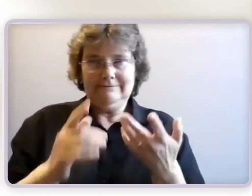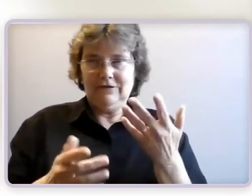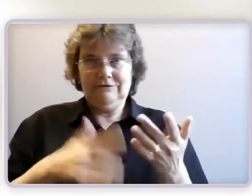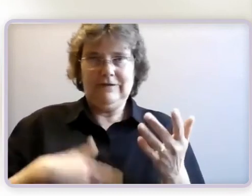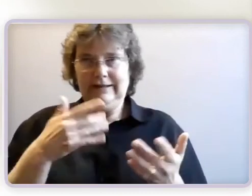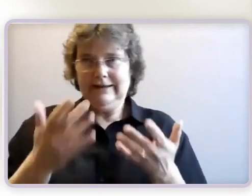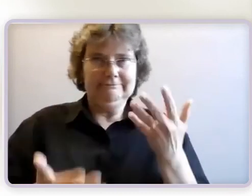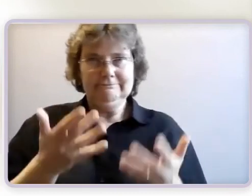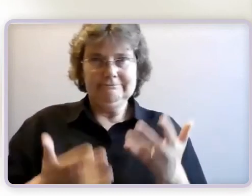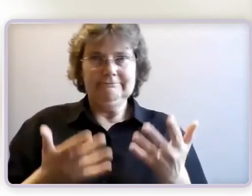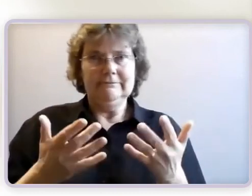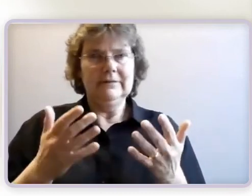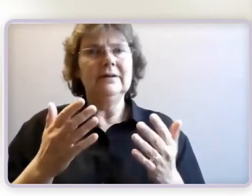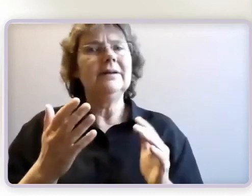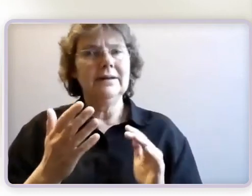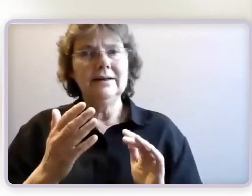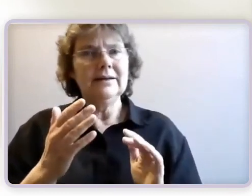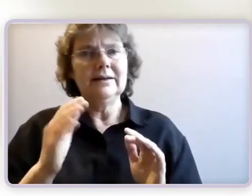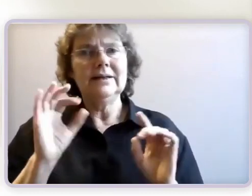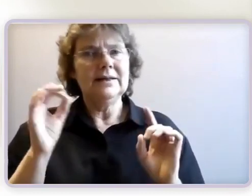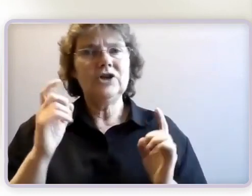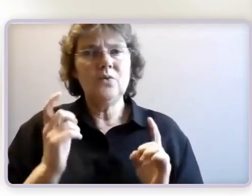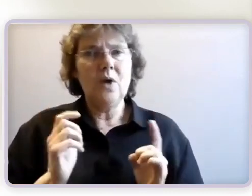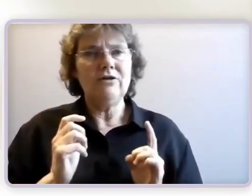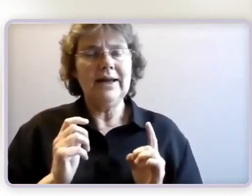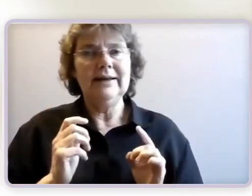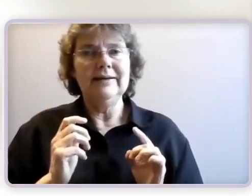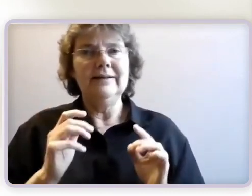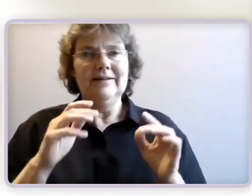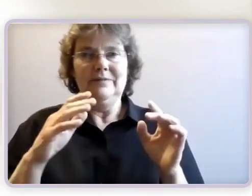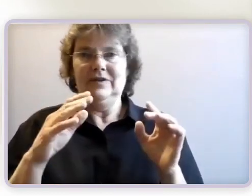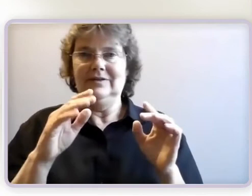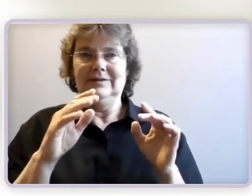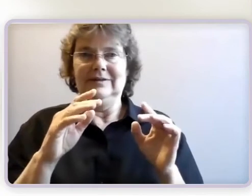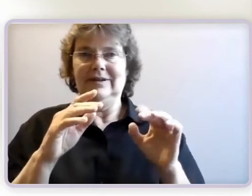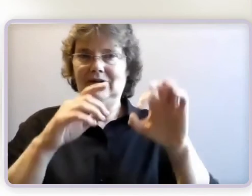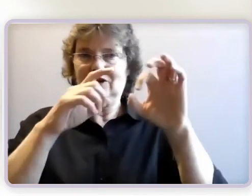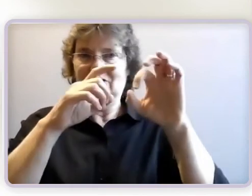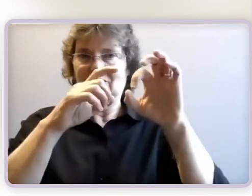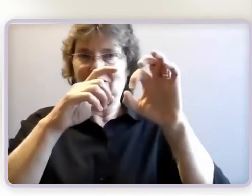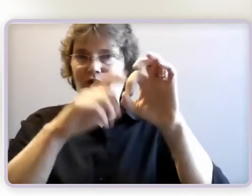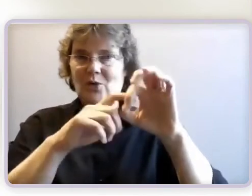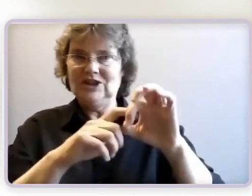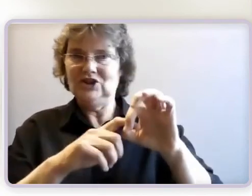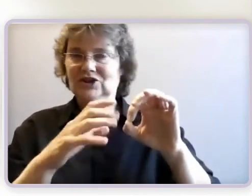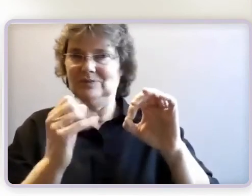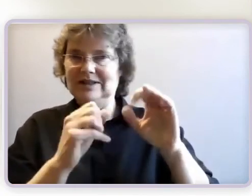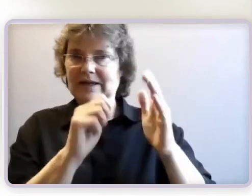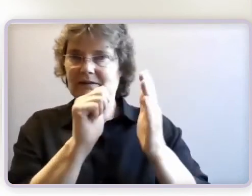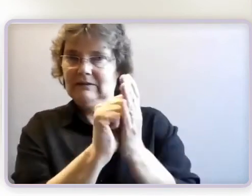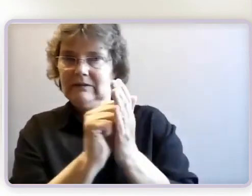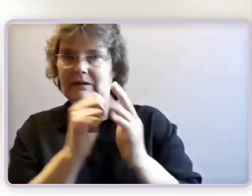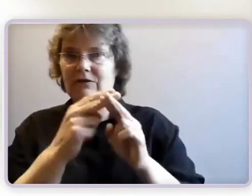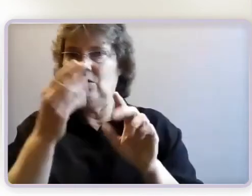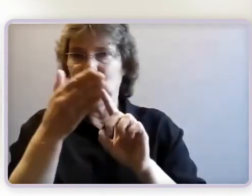questions are not a benchmark that has to be met before you can make a referral or before you can just make a time to have a chat with